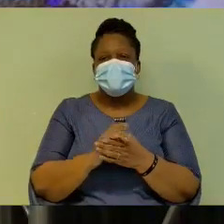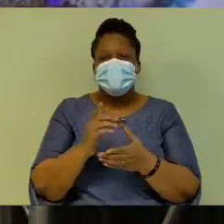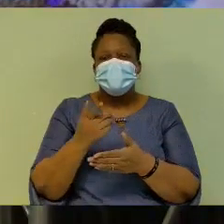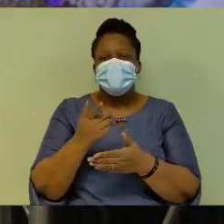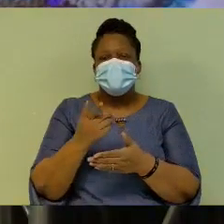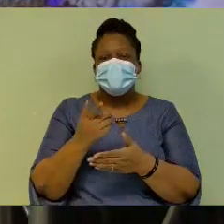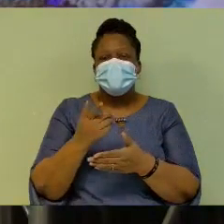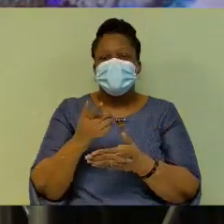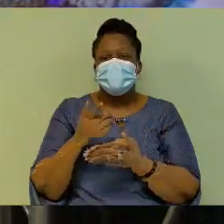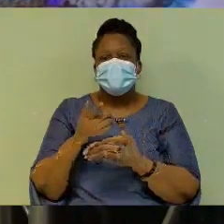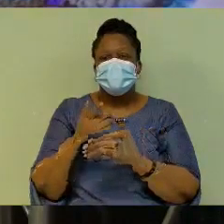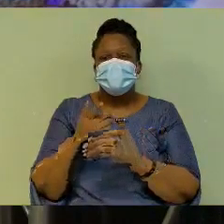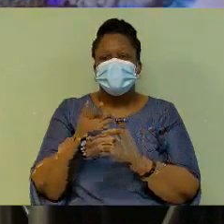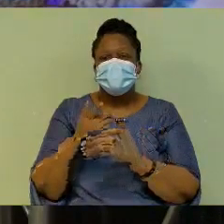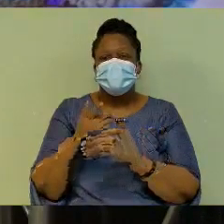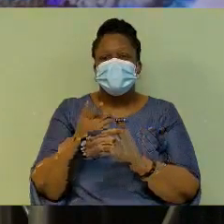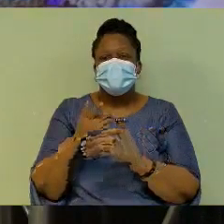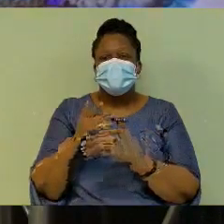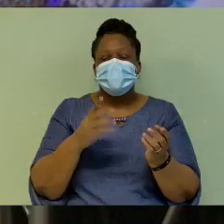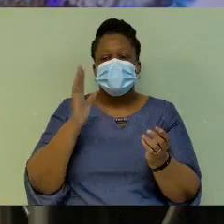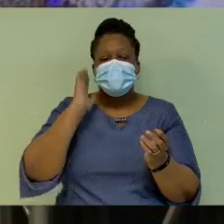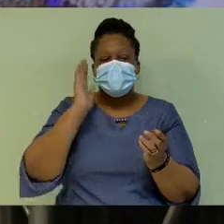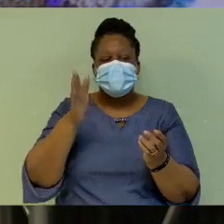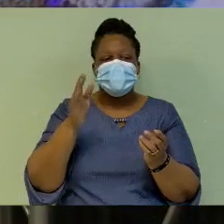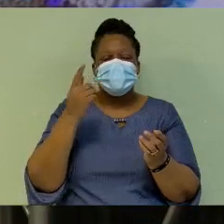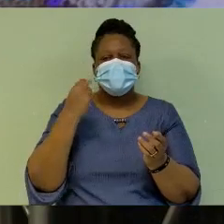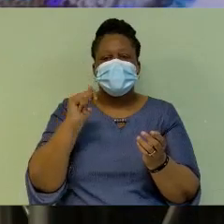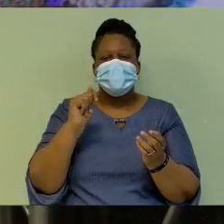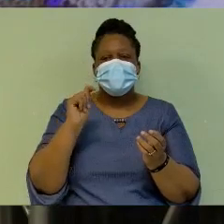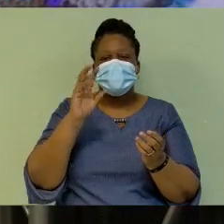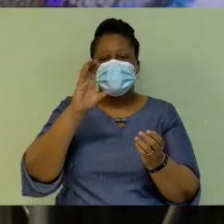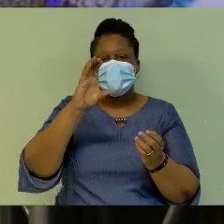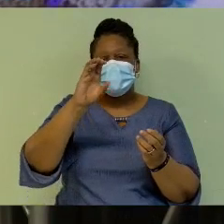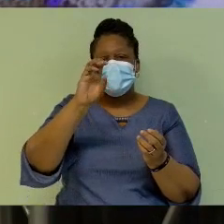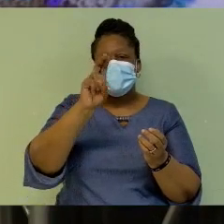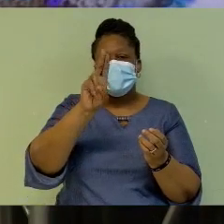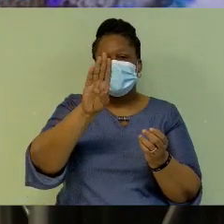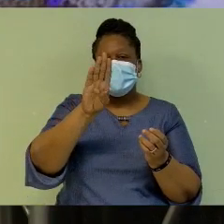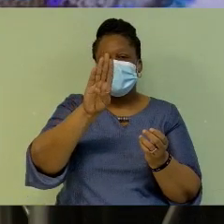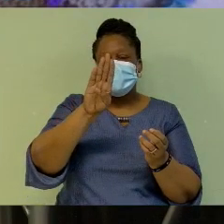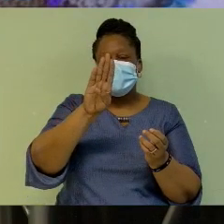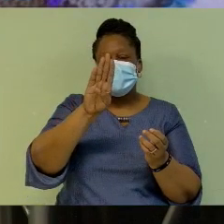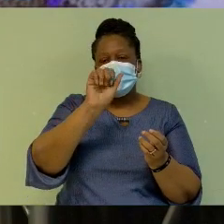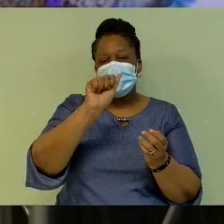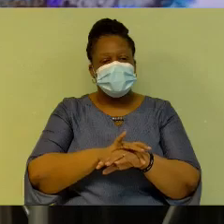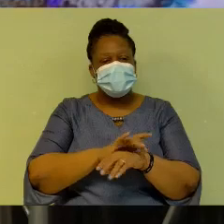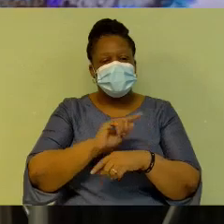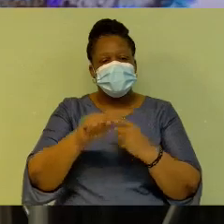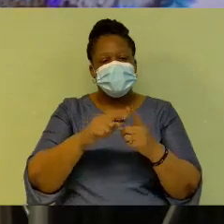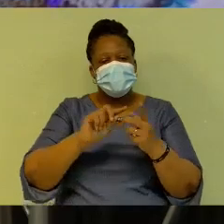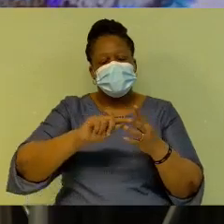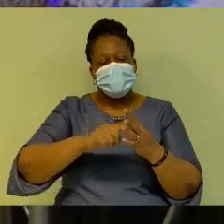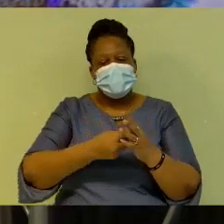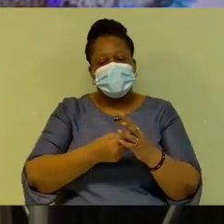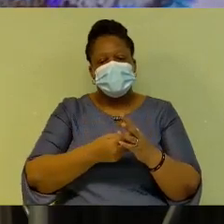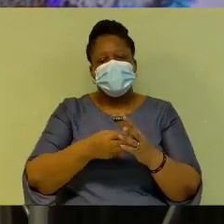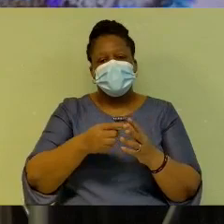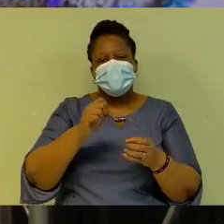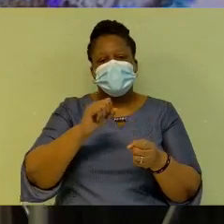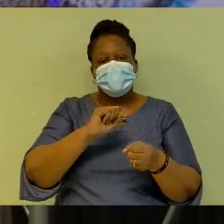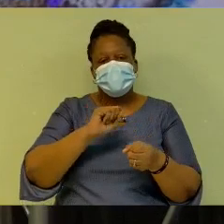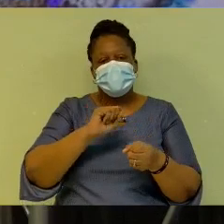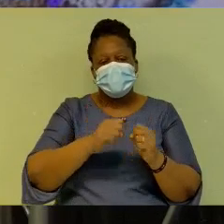role Cuban is playing? What are the plans for them? We said that we aim to flatten